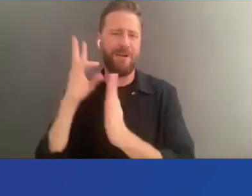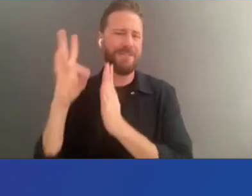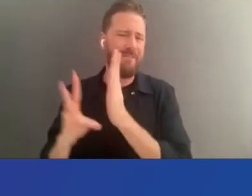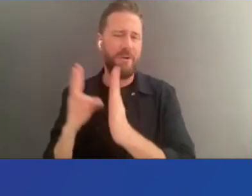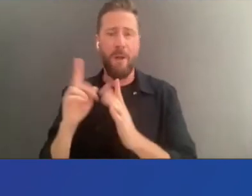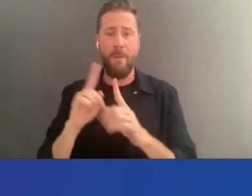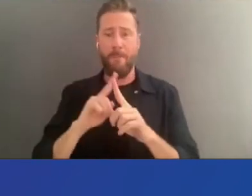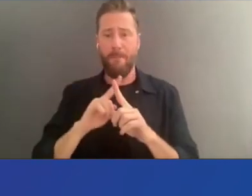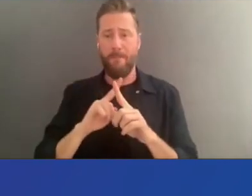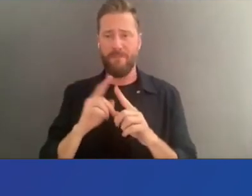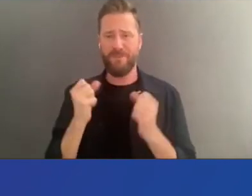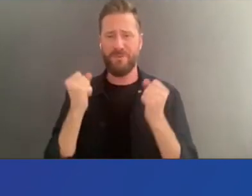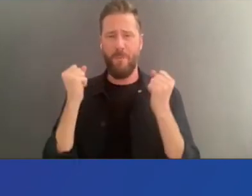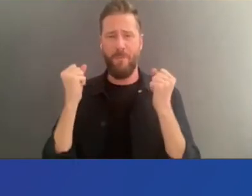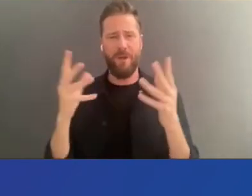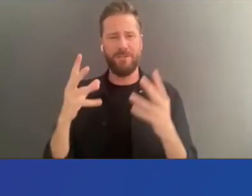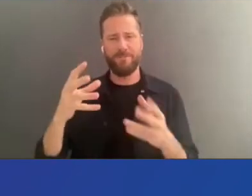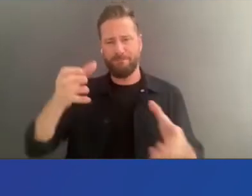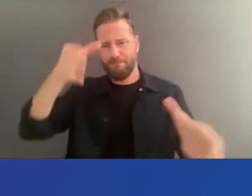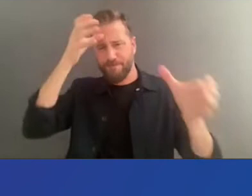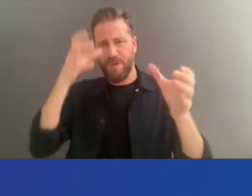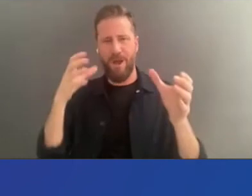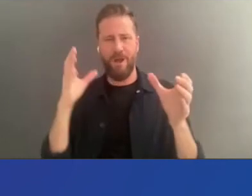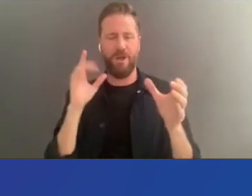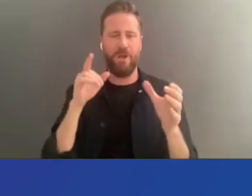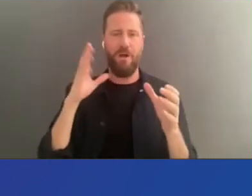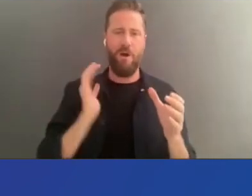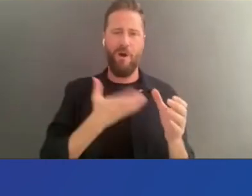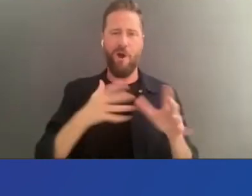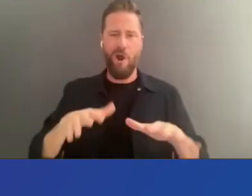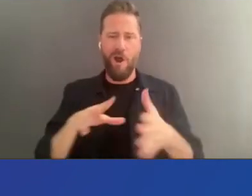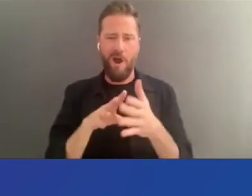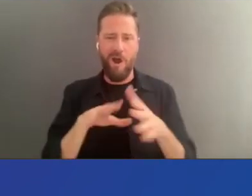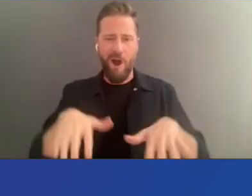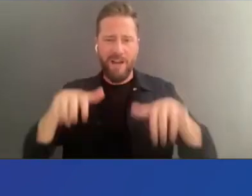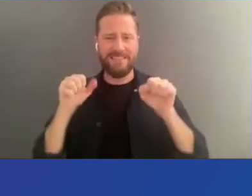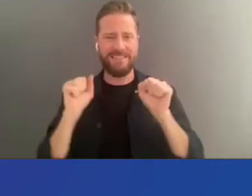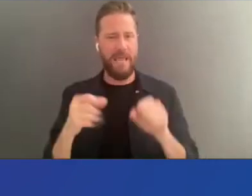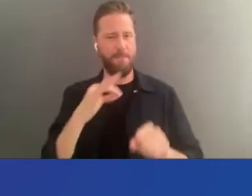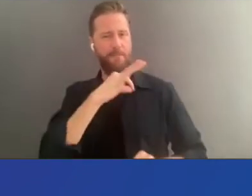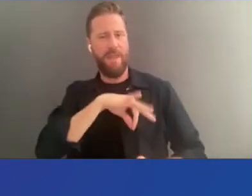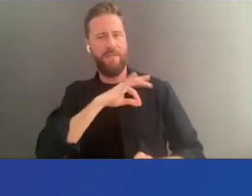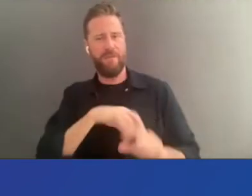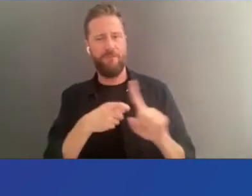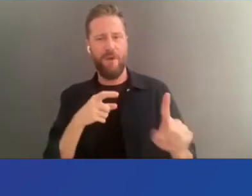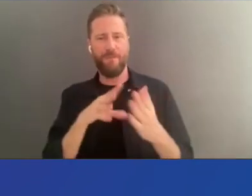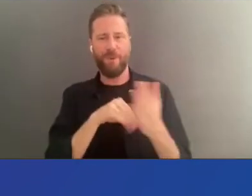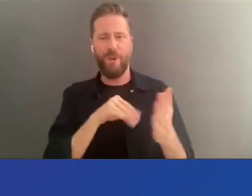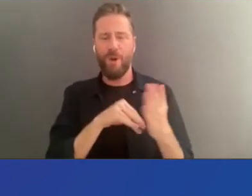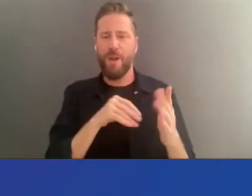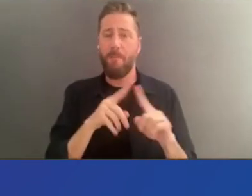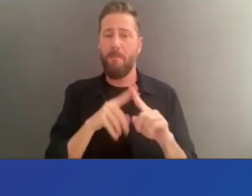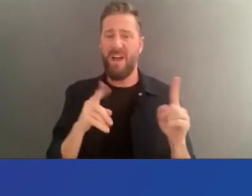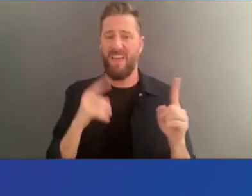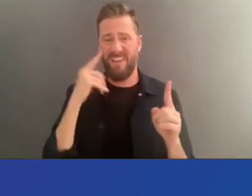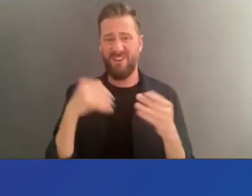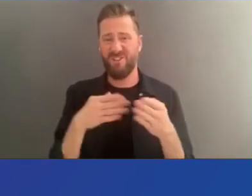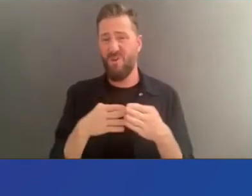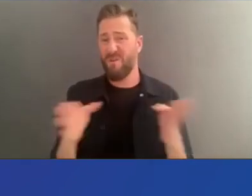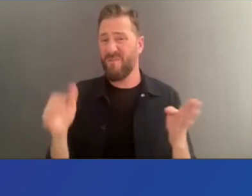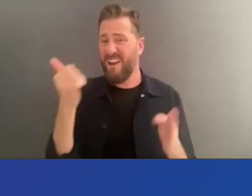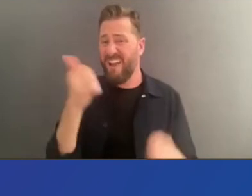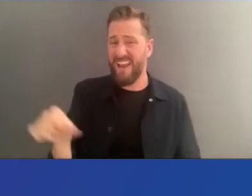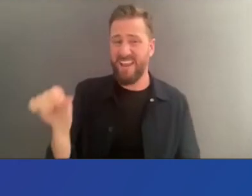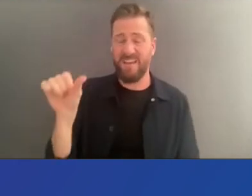sure our audience would benefit from learning. I guess I'll just open it up. Are there